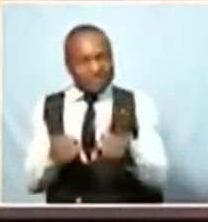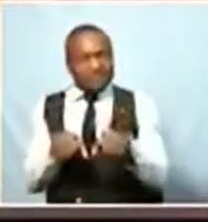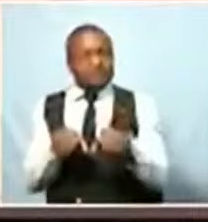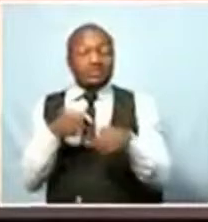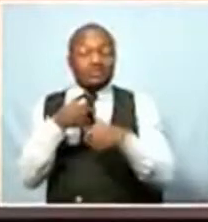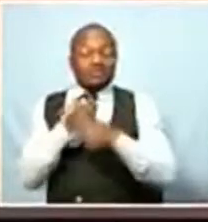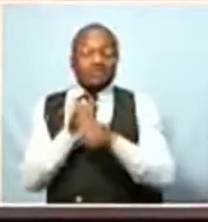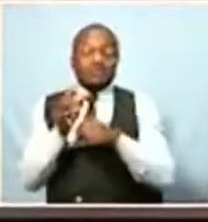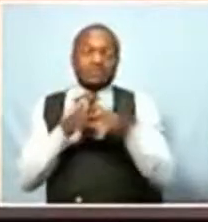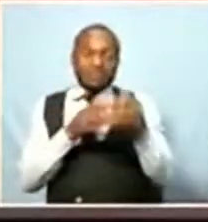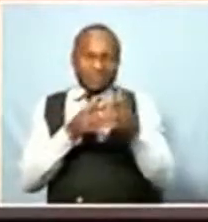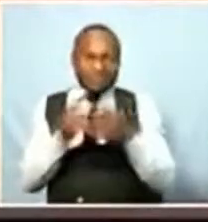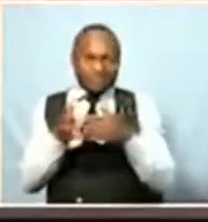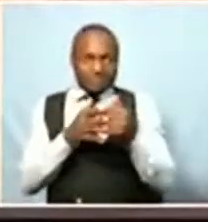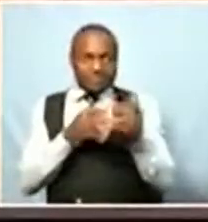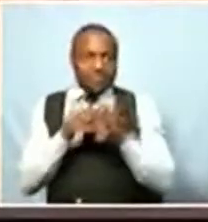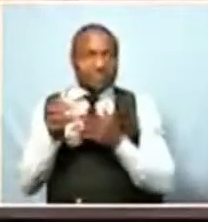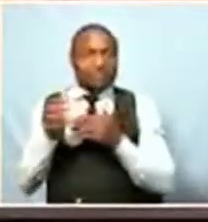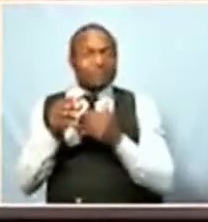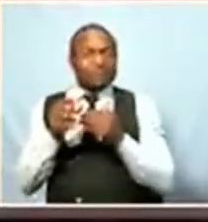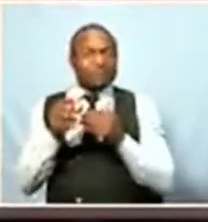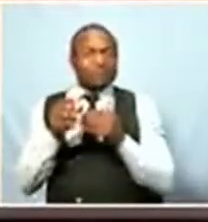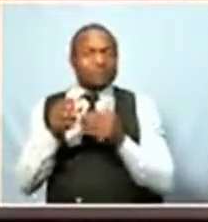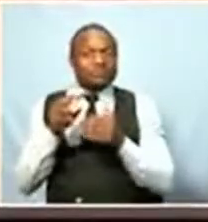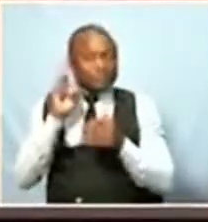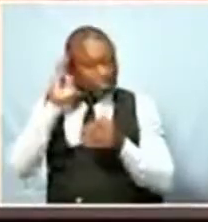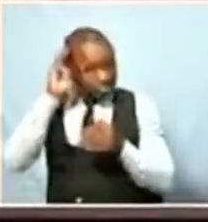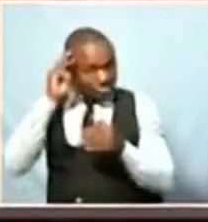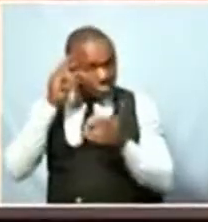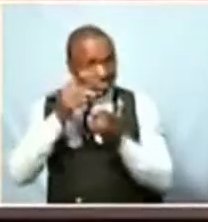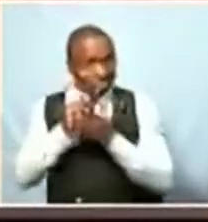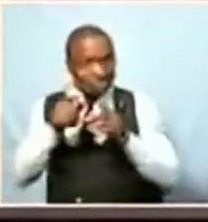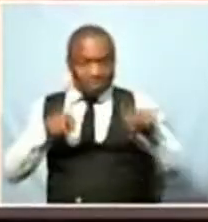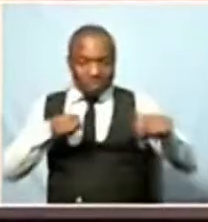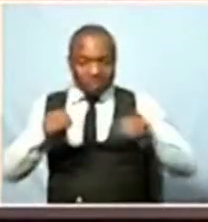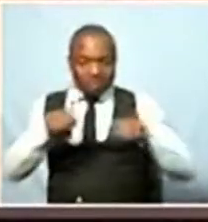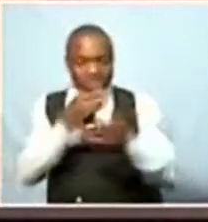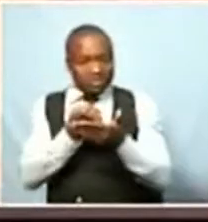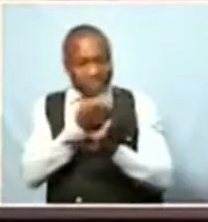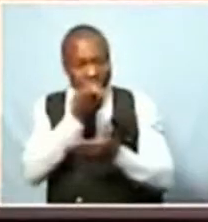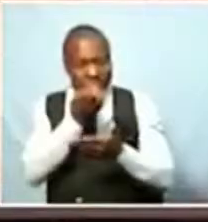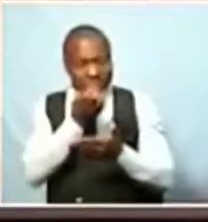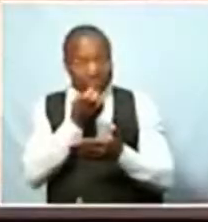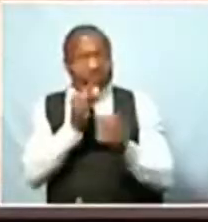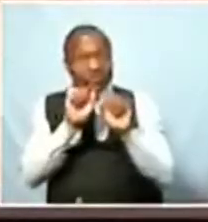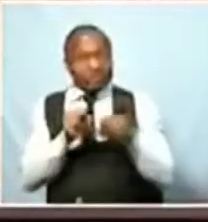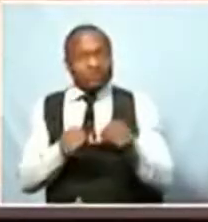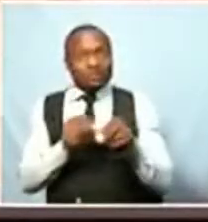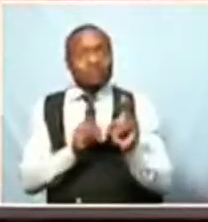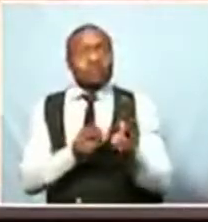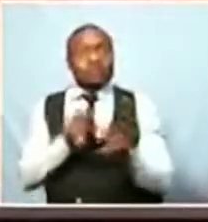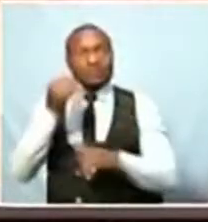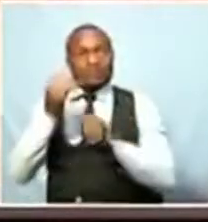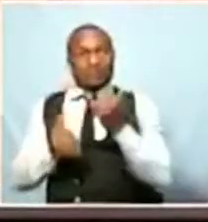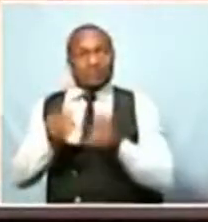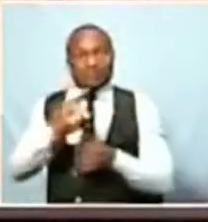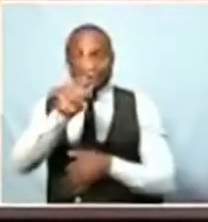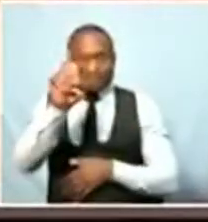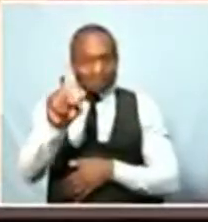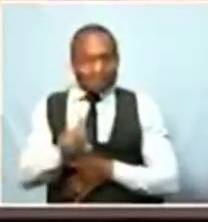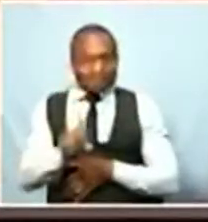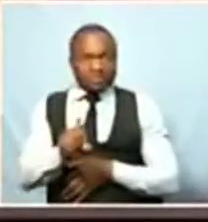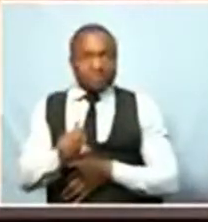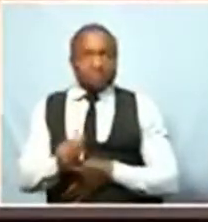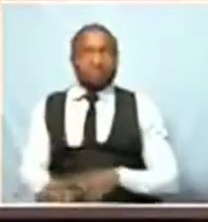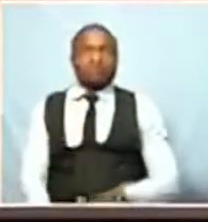making it easy for Treasury to run the economy. So we urge you on that. You can respond to the last question before we ask for the